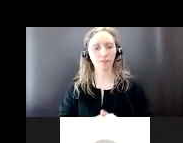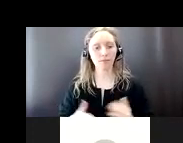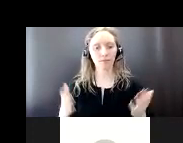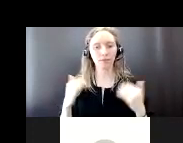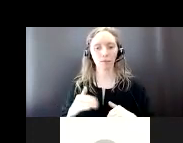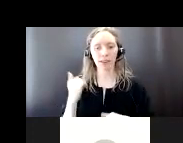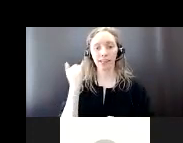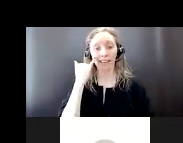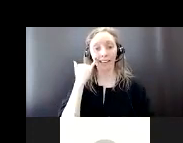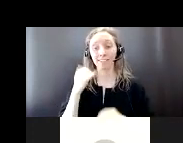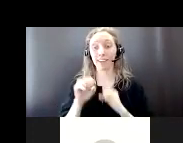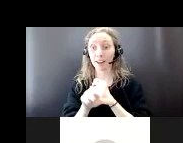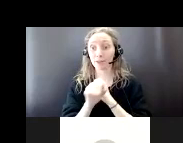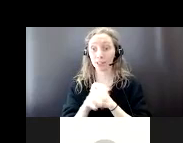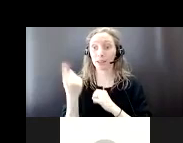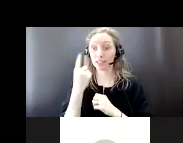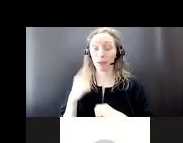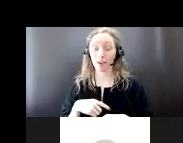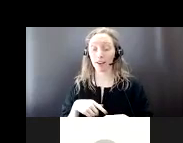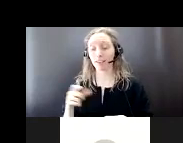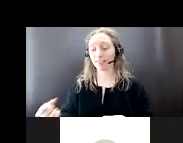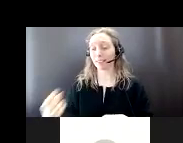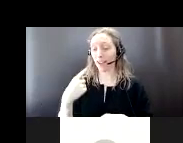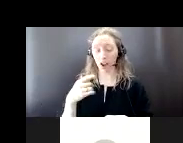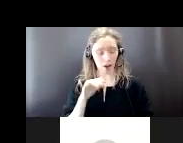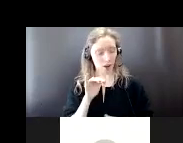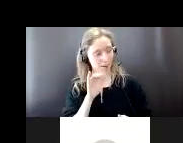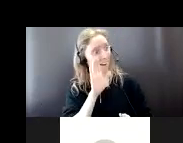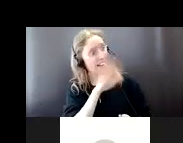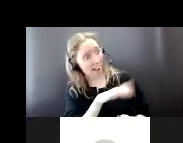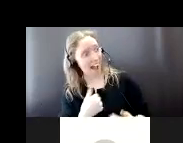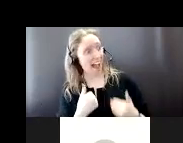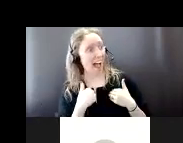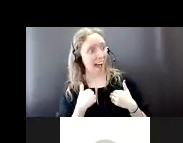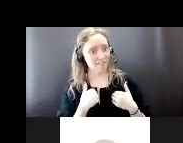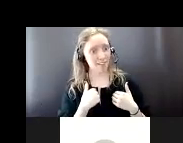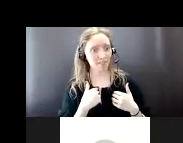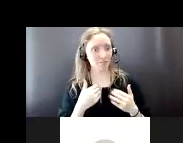on a list and you're eligible for a grant, or